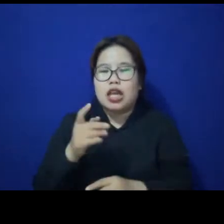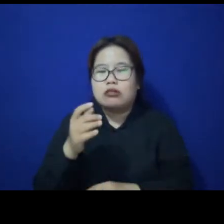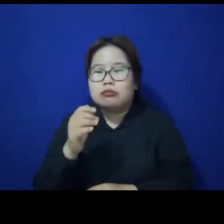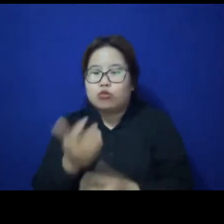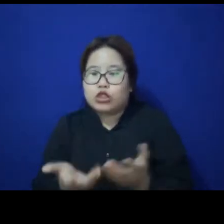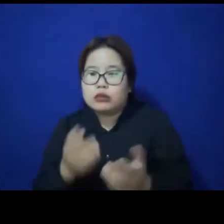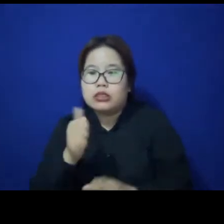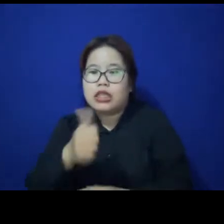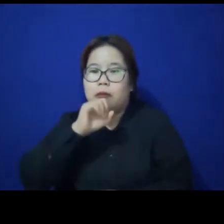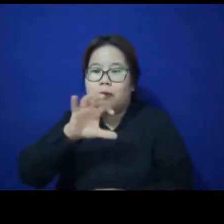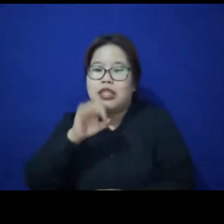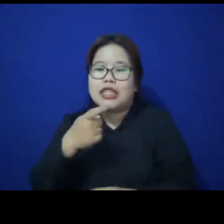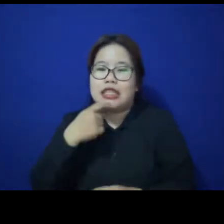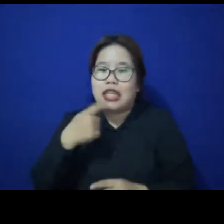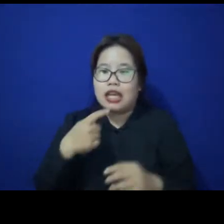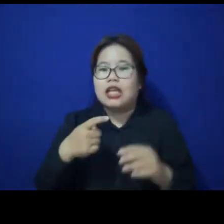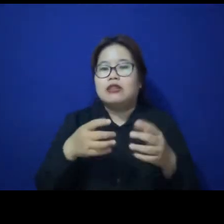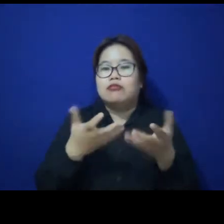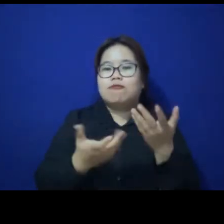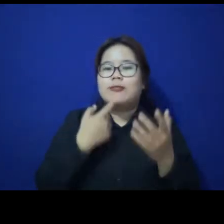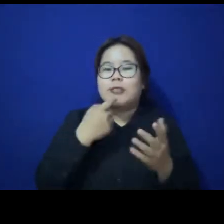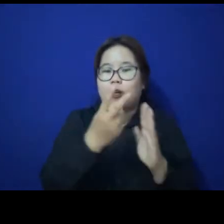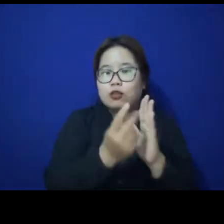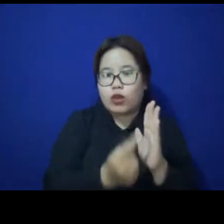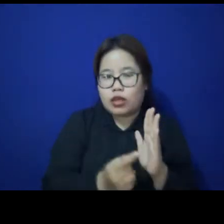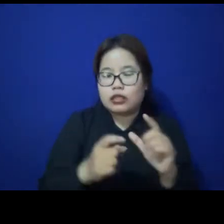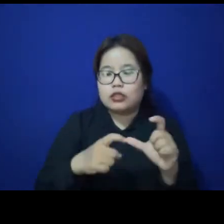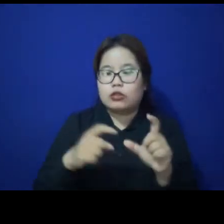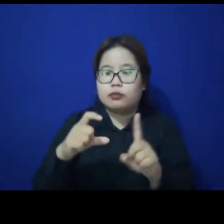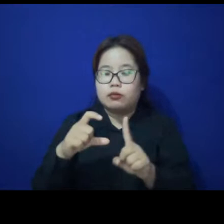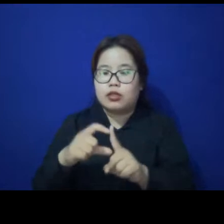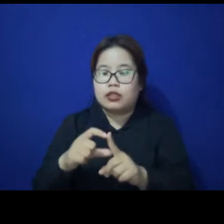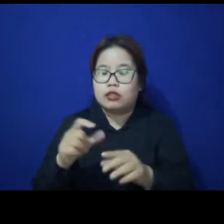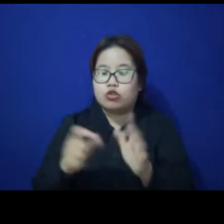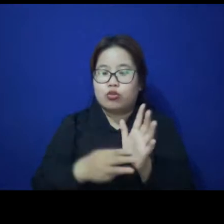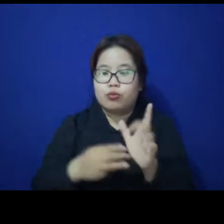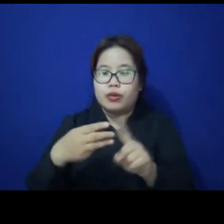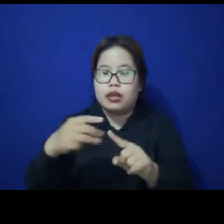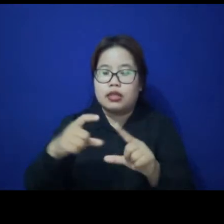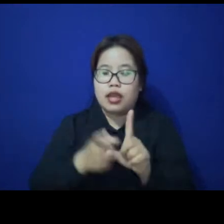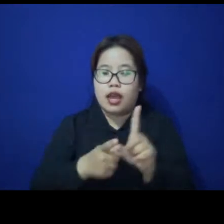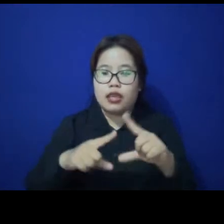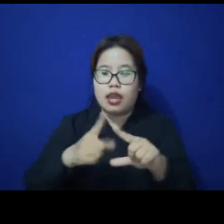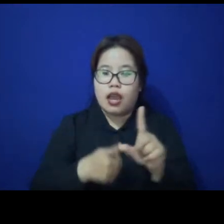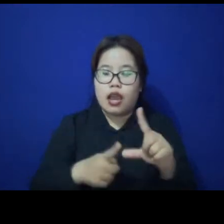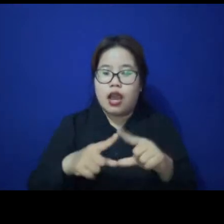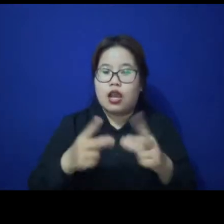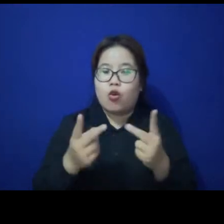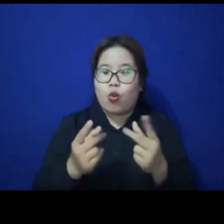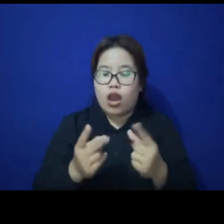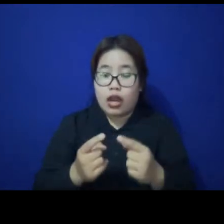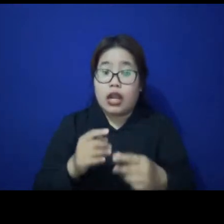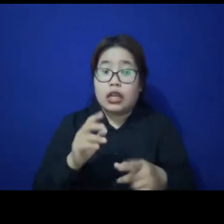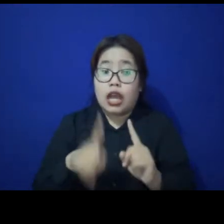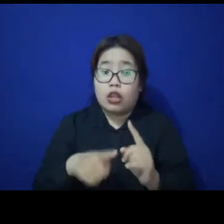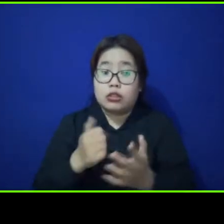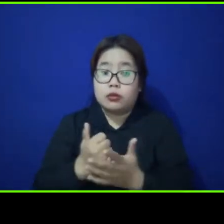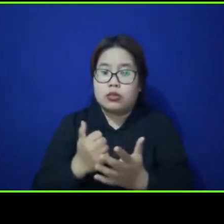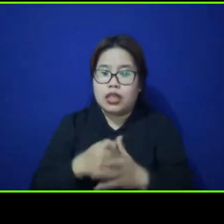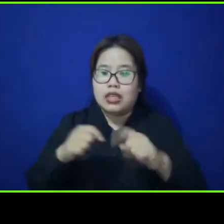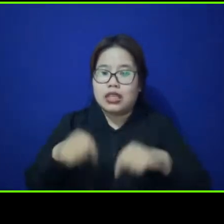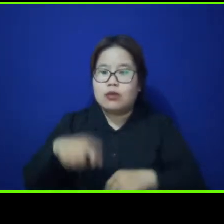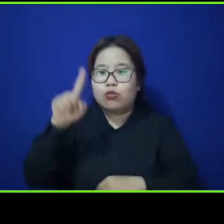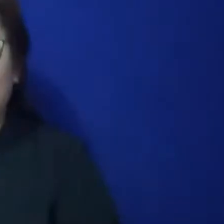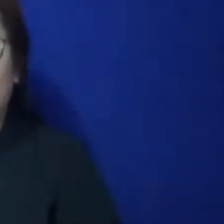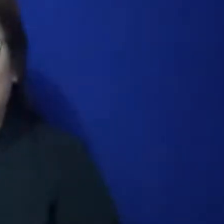so again, accessibility needs an ecosystem. It's not as simple as saying there's a